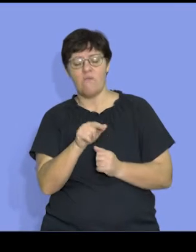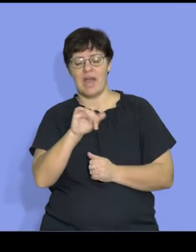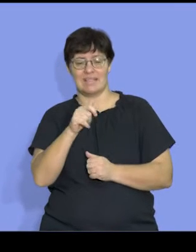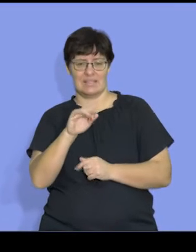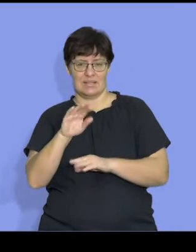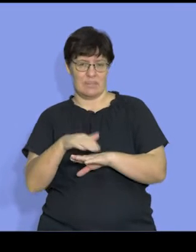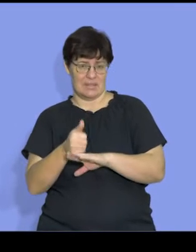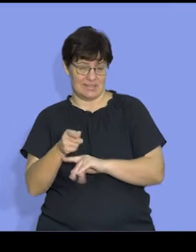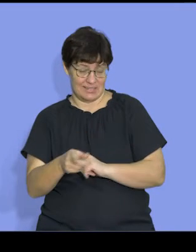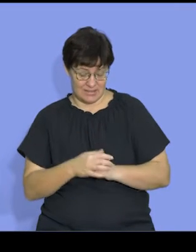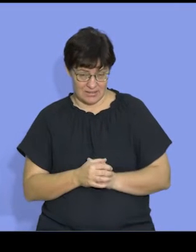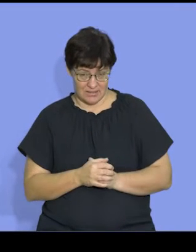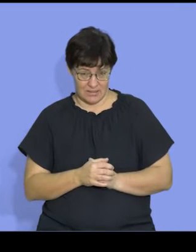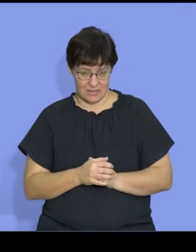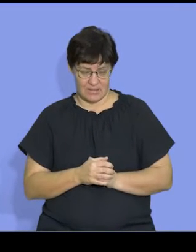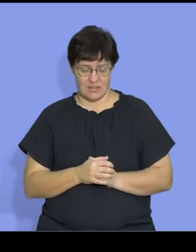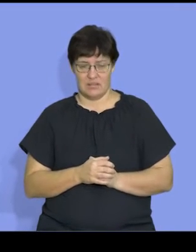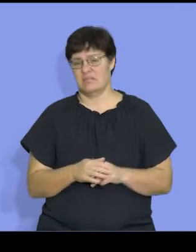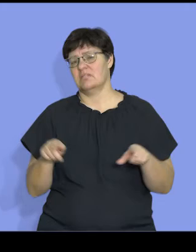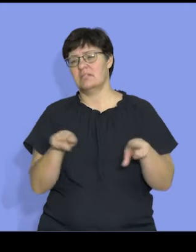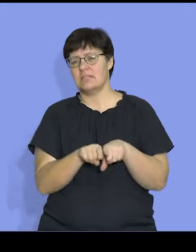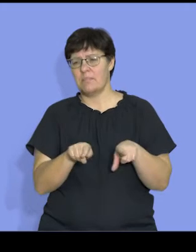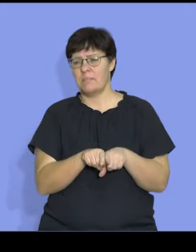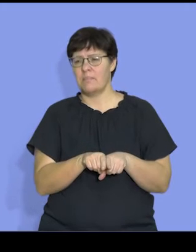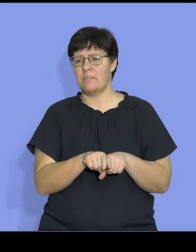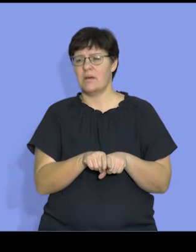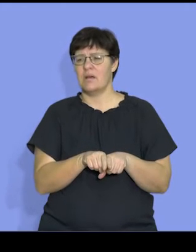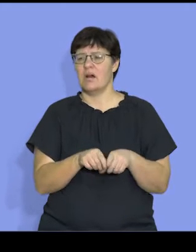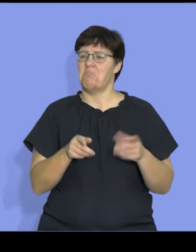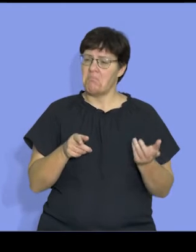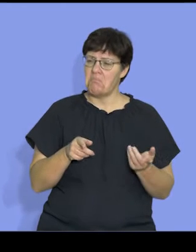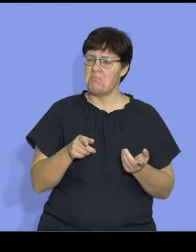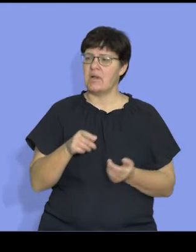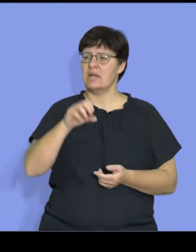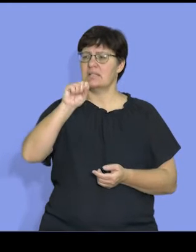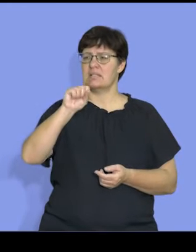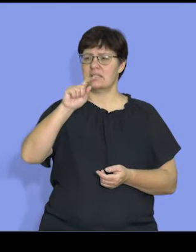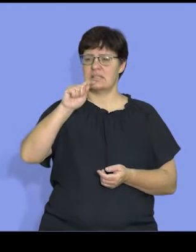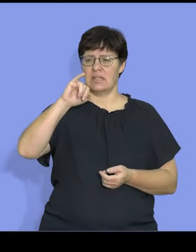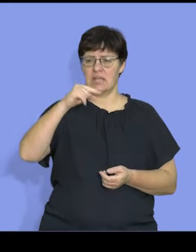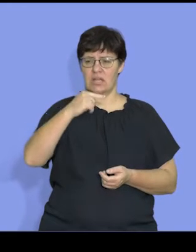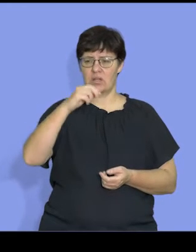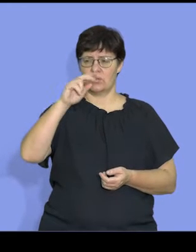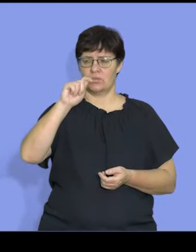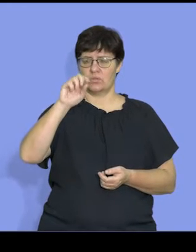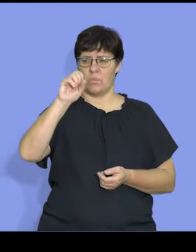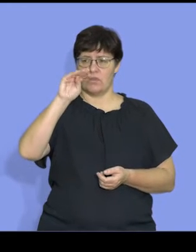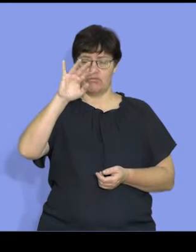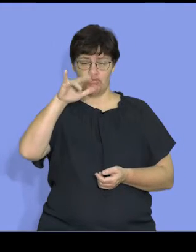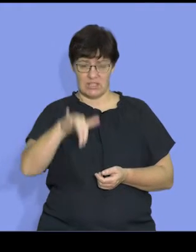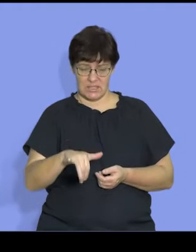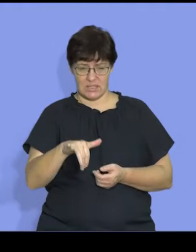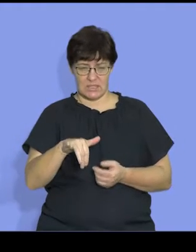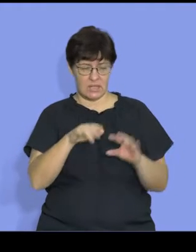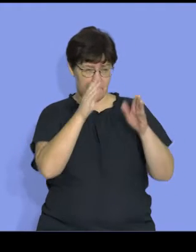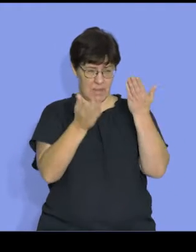or the stoichiometry that comes to the types of reaction is something that we also need to try